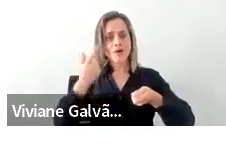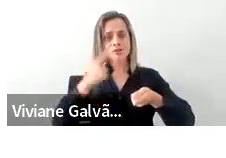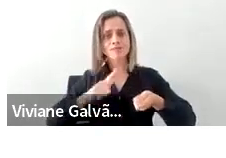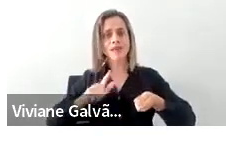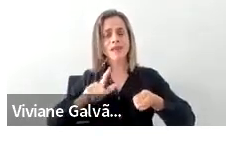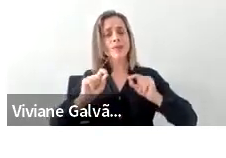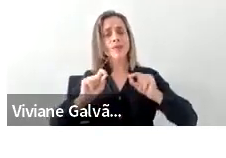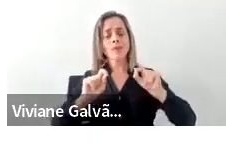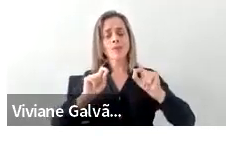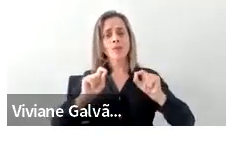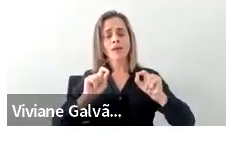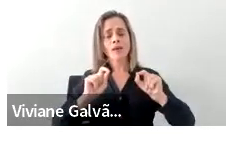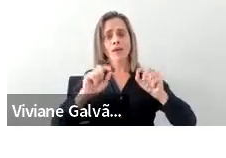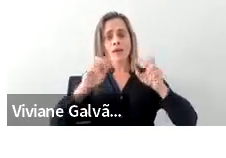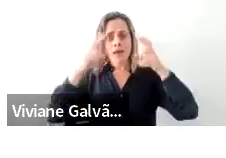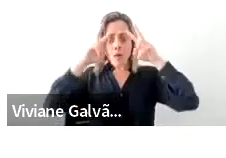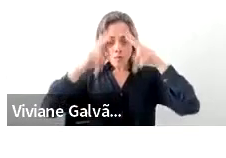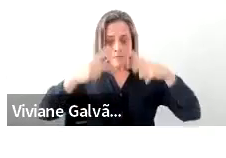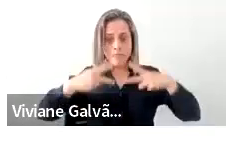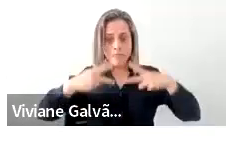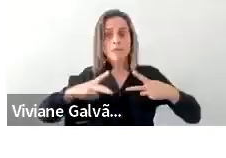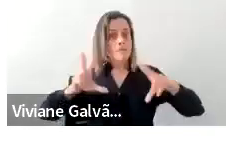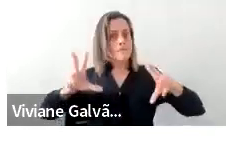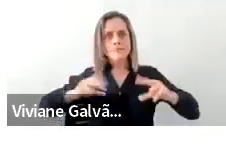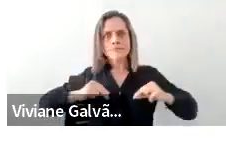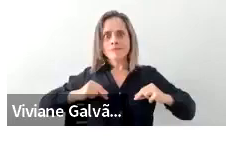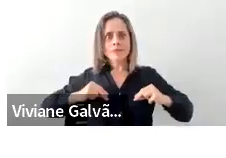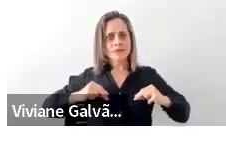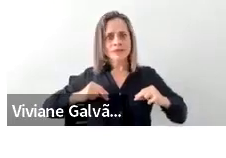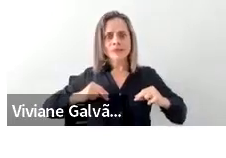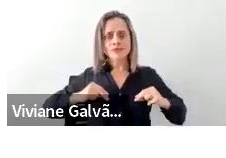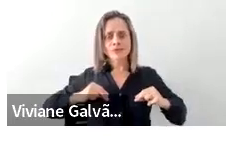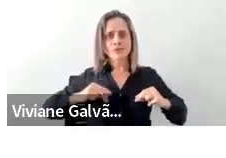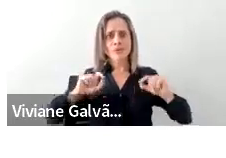But how can we then, when we're working theoretically,